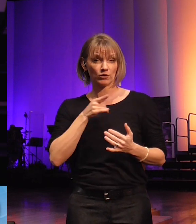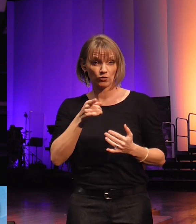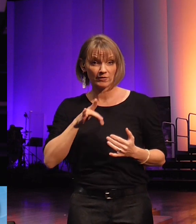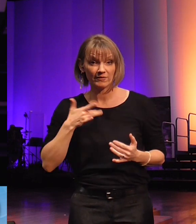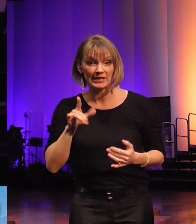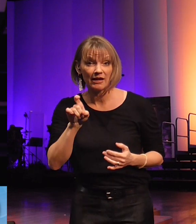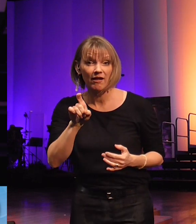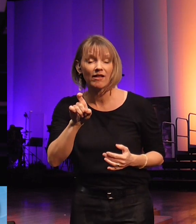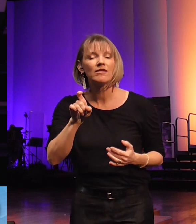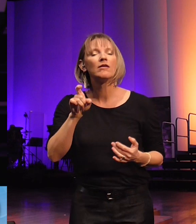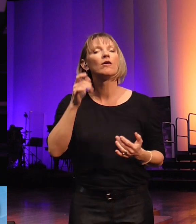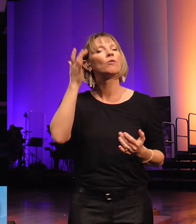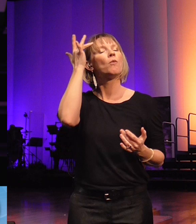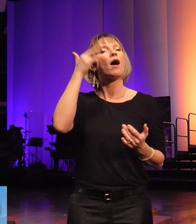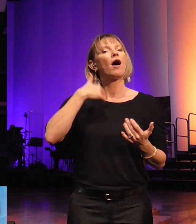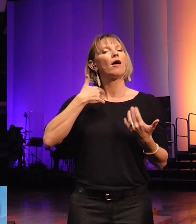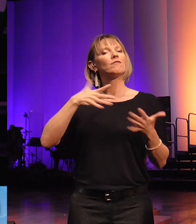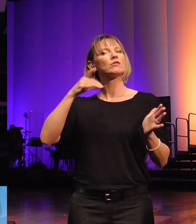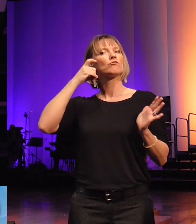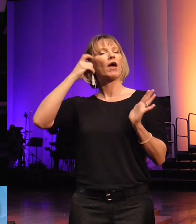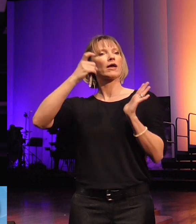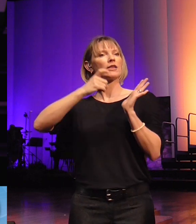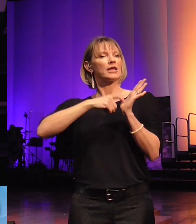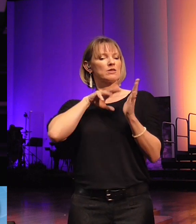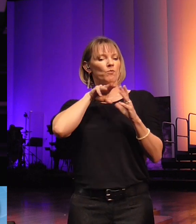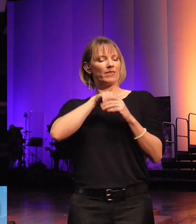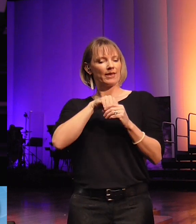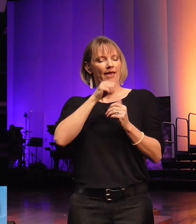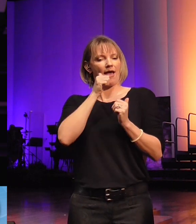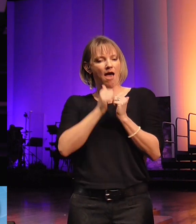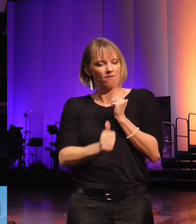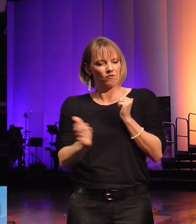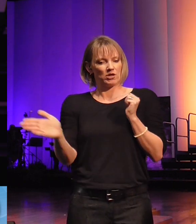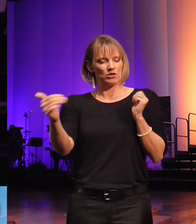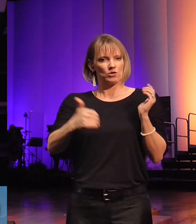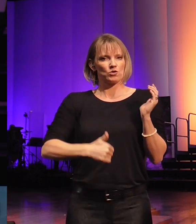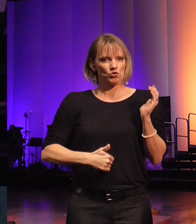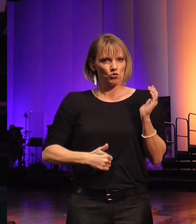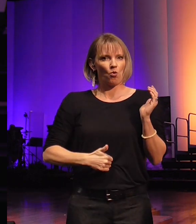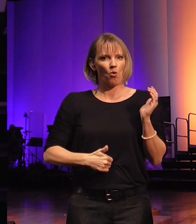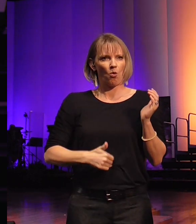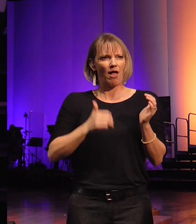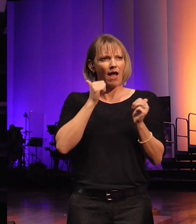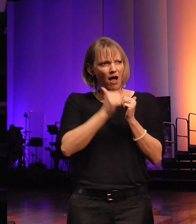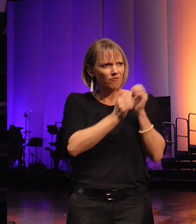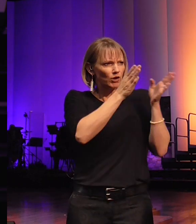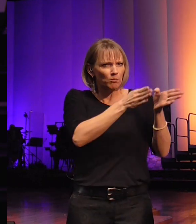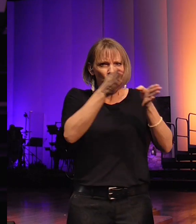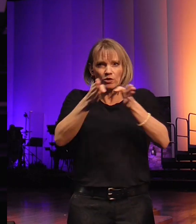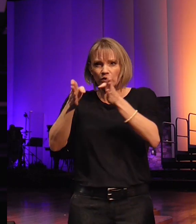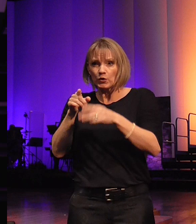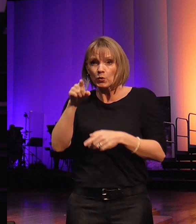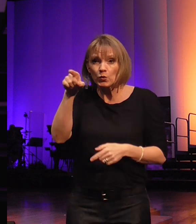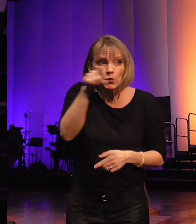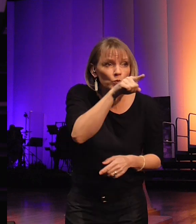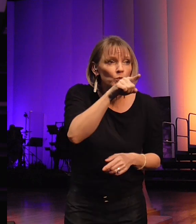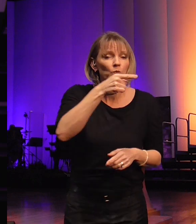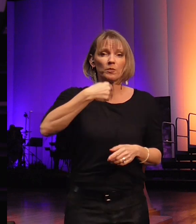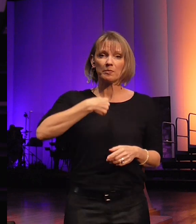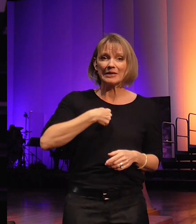For I recognize that within every soul, every